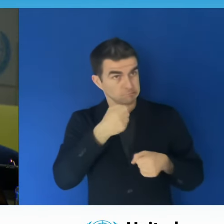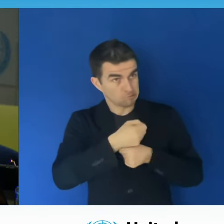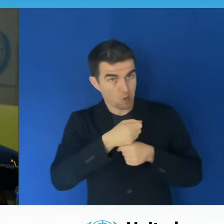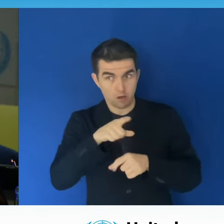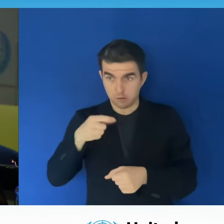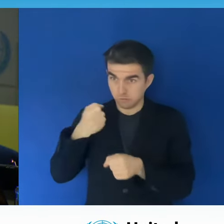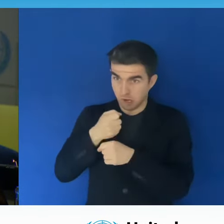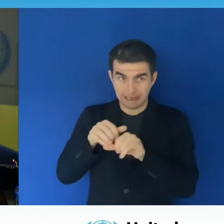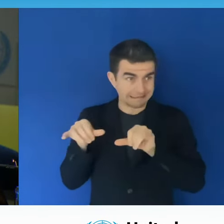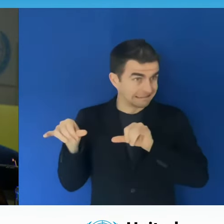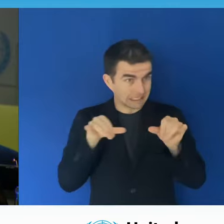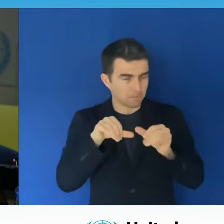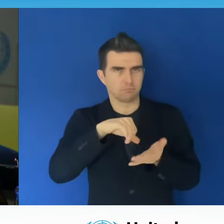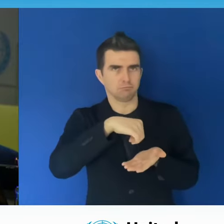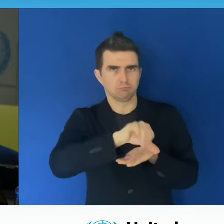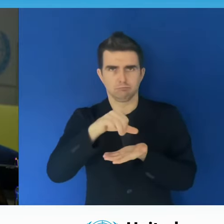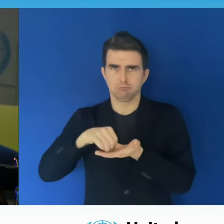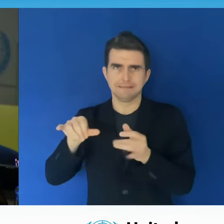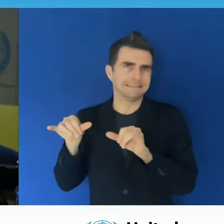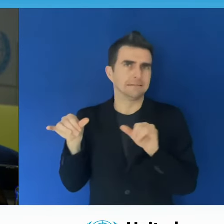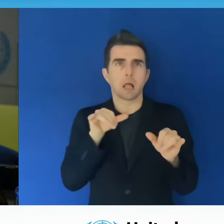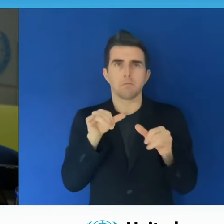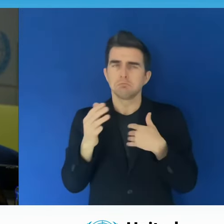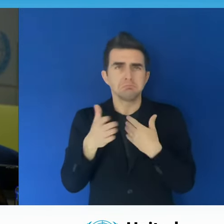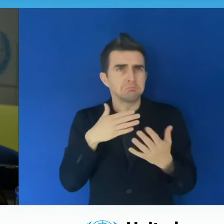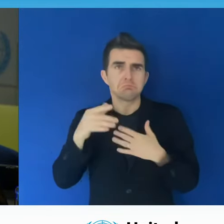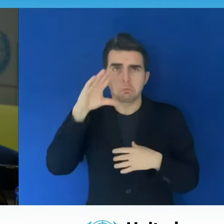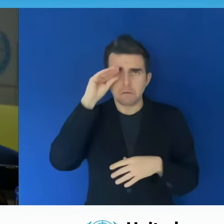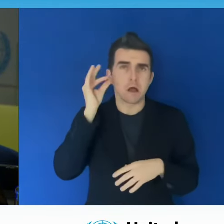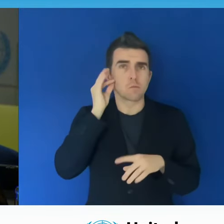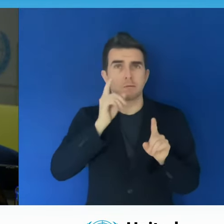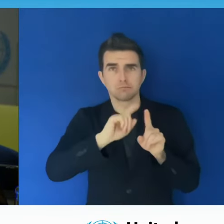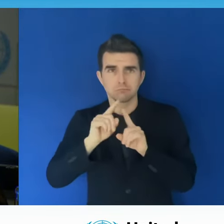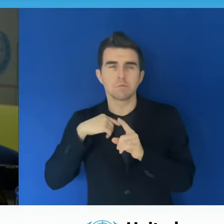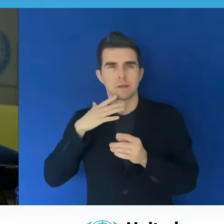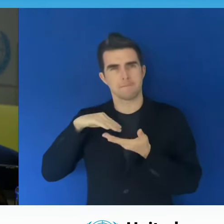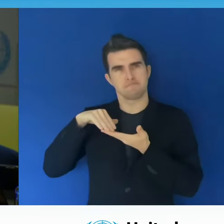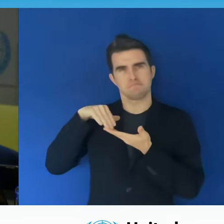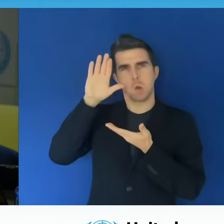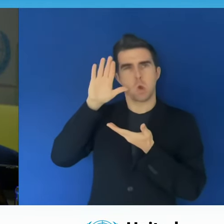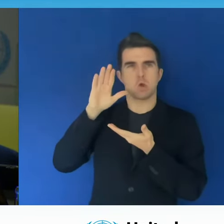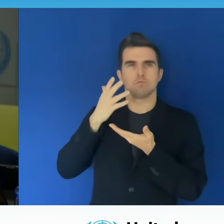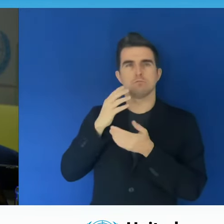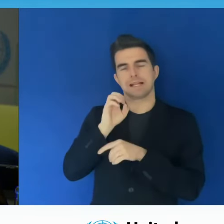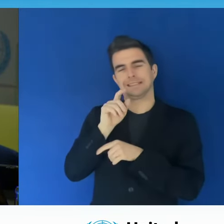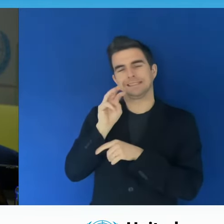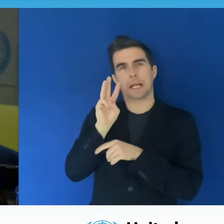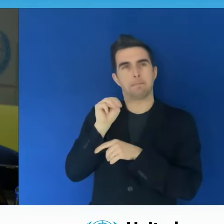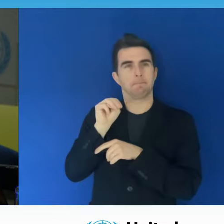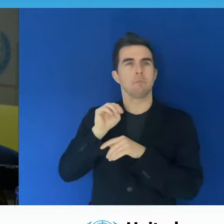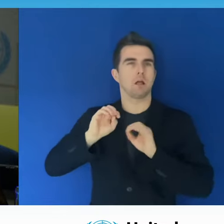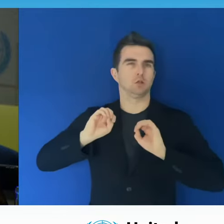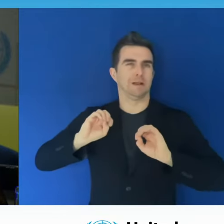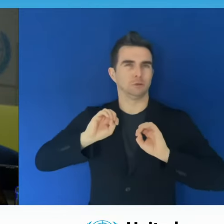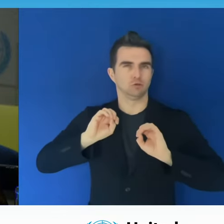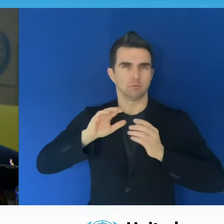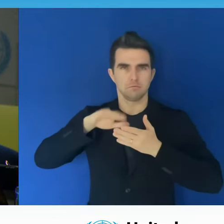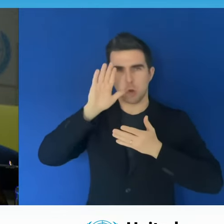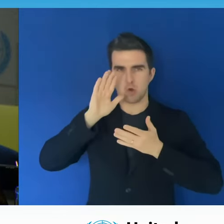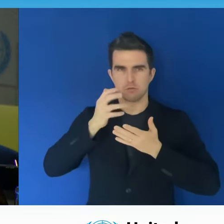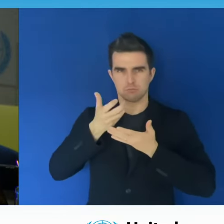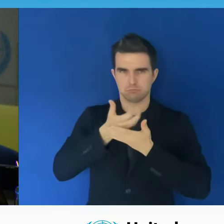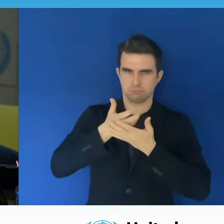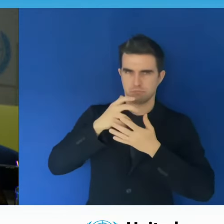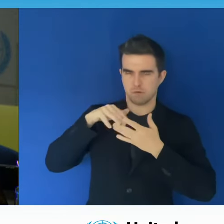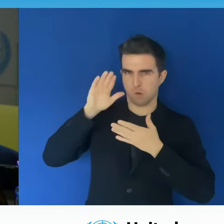through universities and education. We need to do this early on and also confront social pressures in the global south where it's not important for